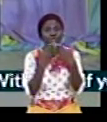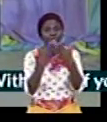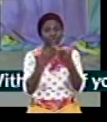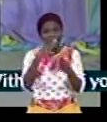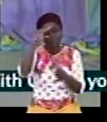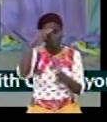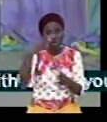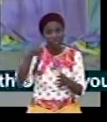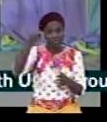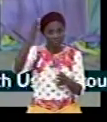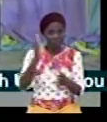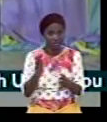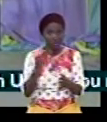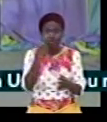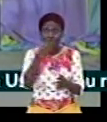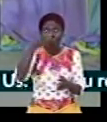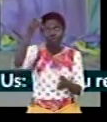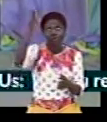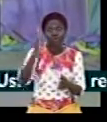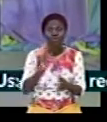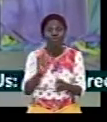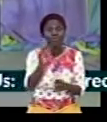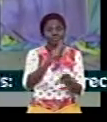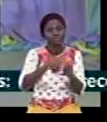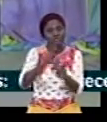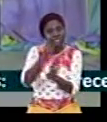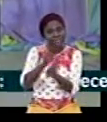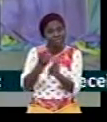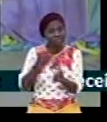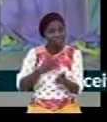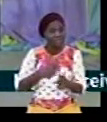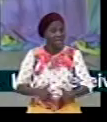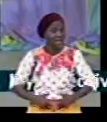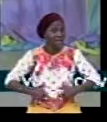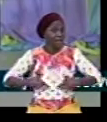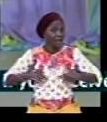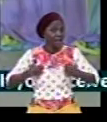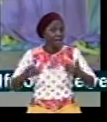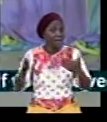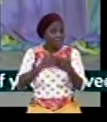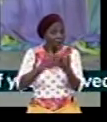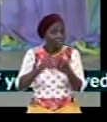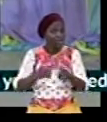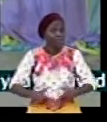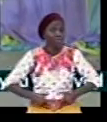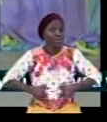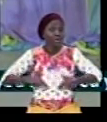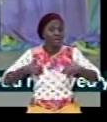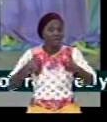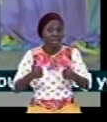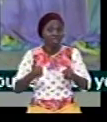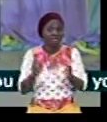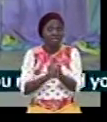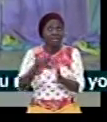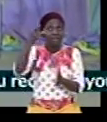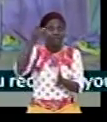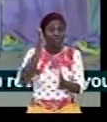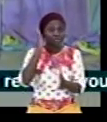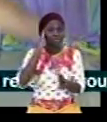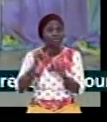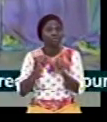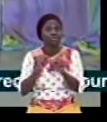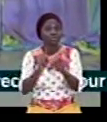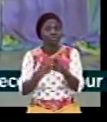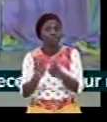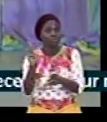to help me, to keep me alive, to bring me back to life, that God should continue to use him so that he will touch the life